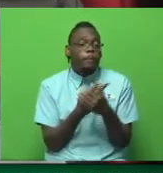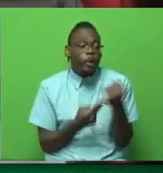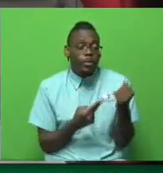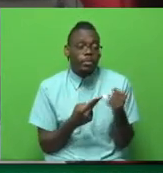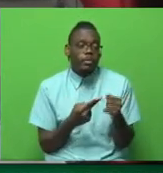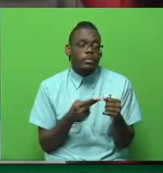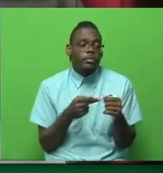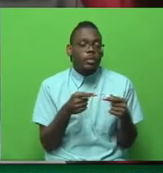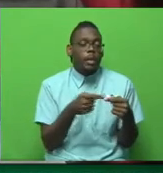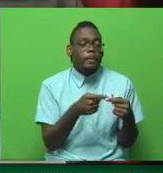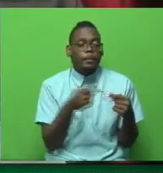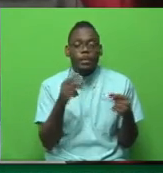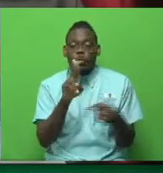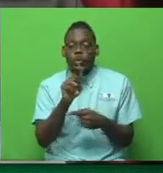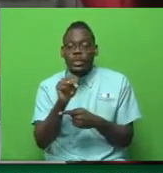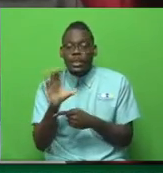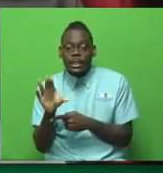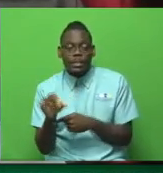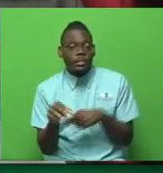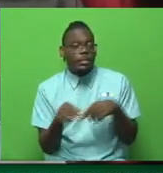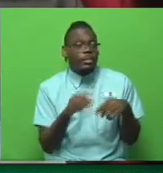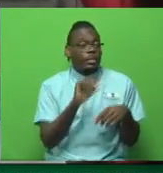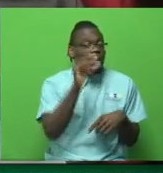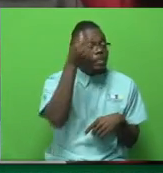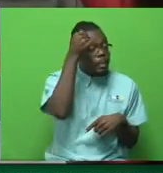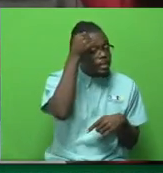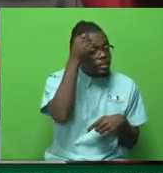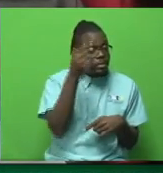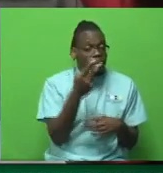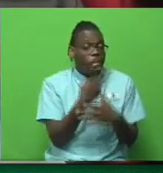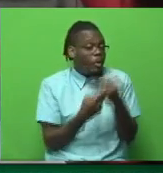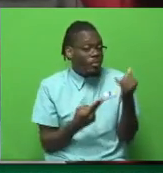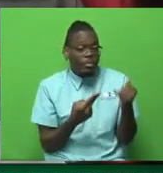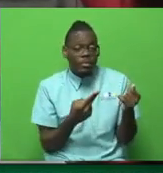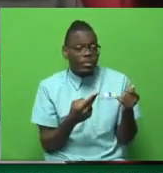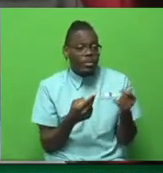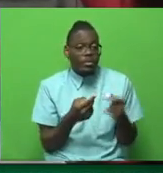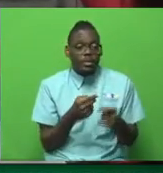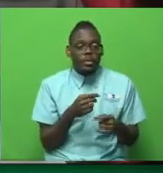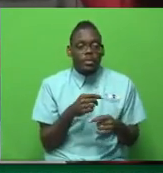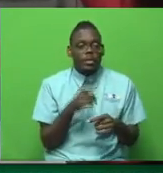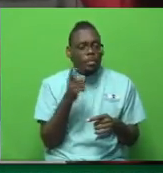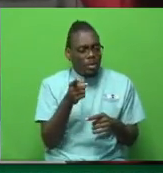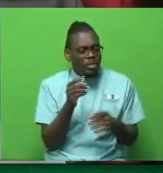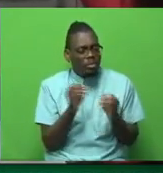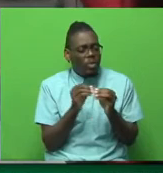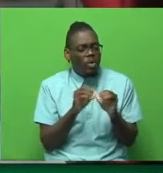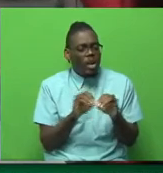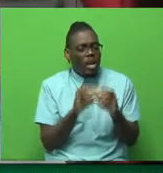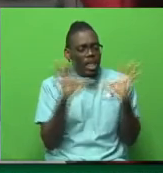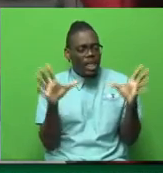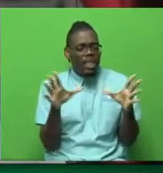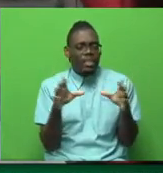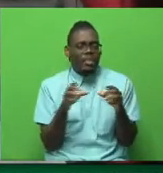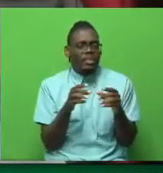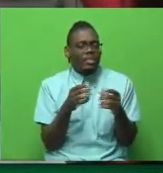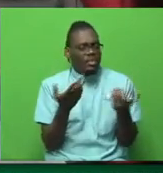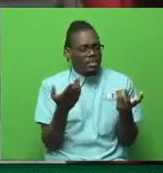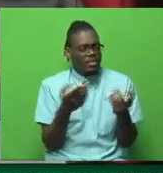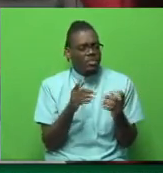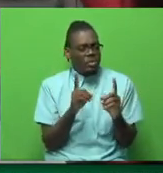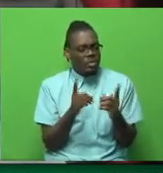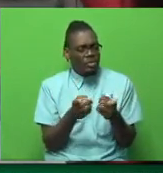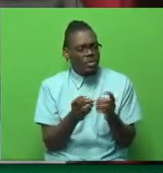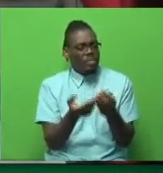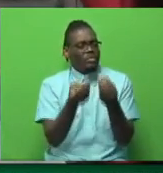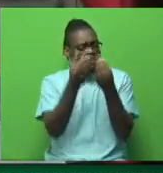your Chief whip intervention and with regards to the member I asked for clarity no one is able to give me he say stands by what